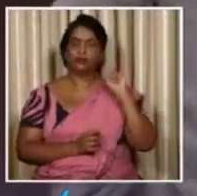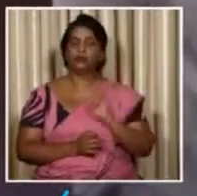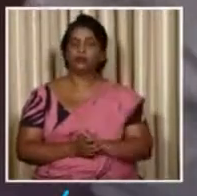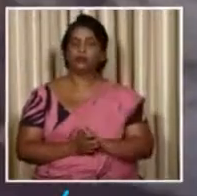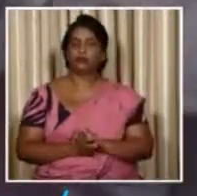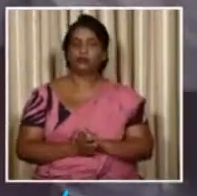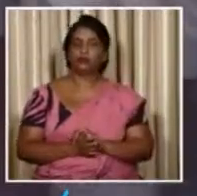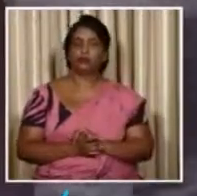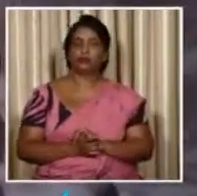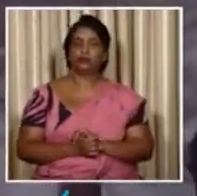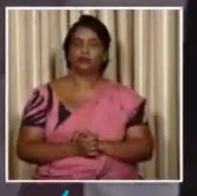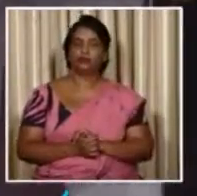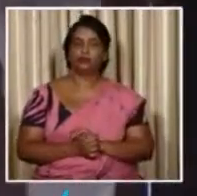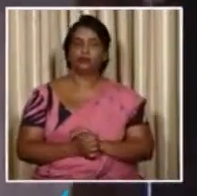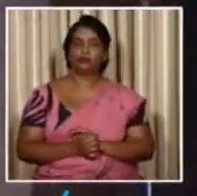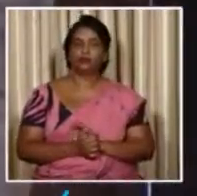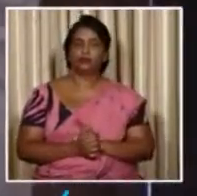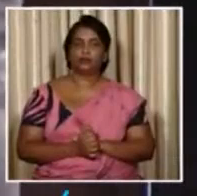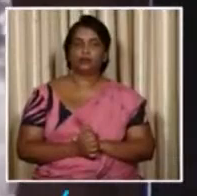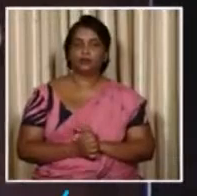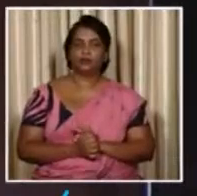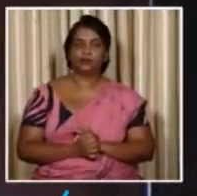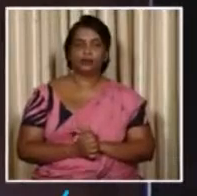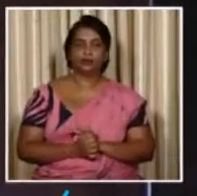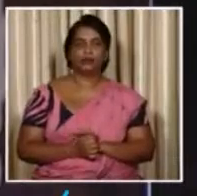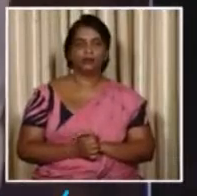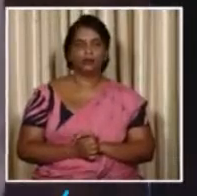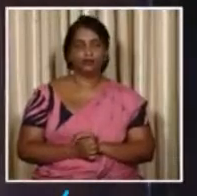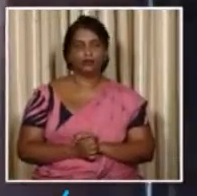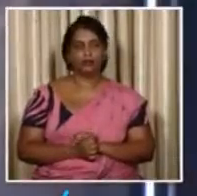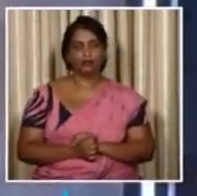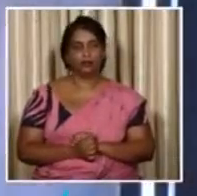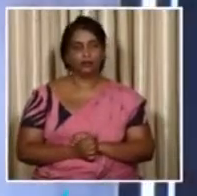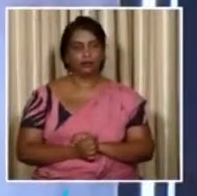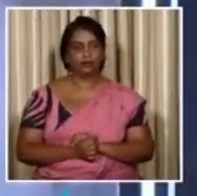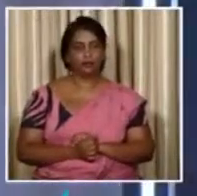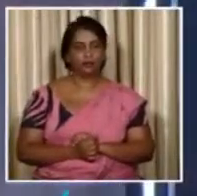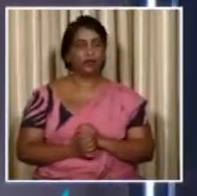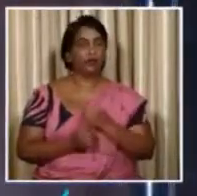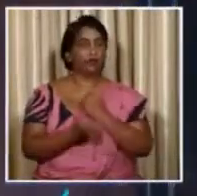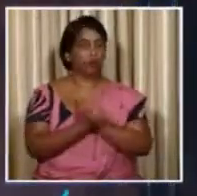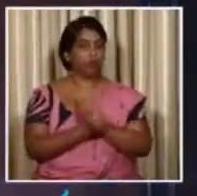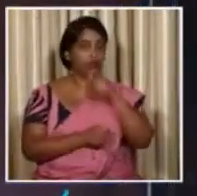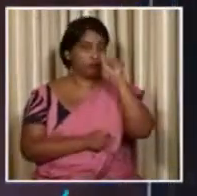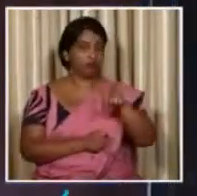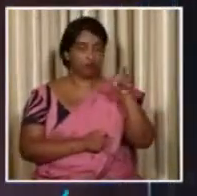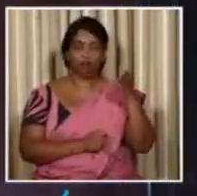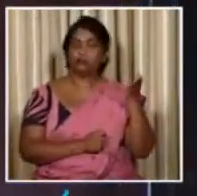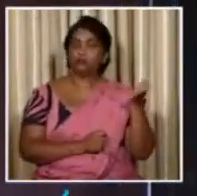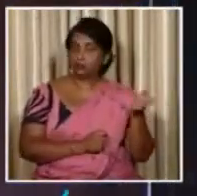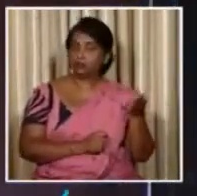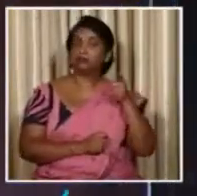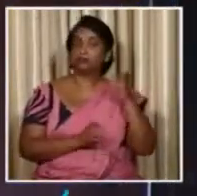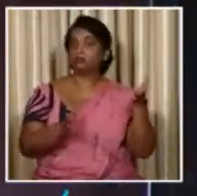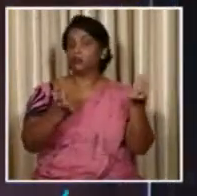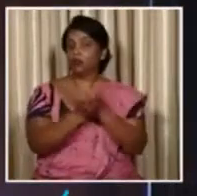said, Sannanda Avikandayam innawa. Ekata anugata wana police niladharin innawa. Ekata